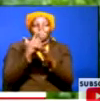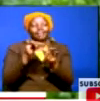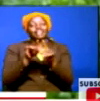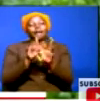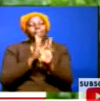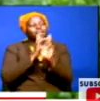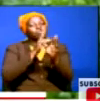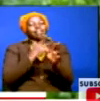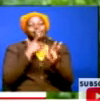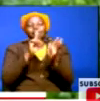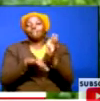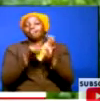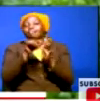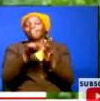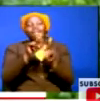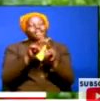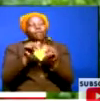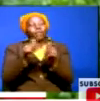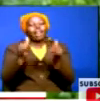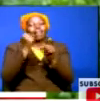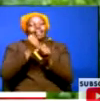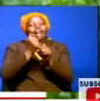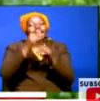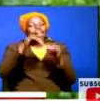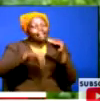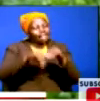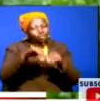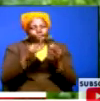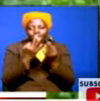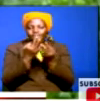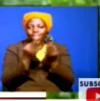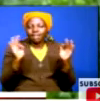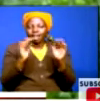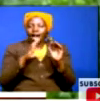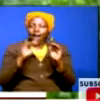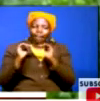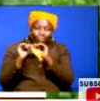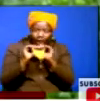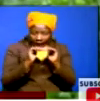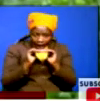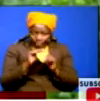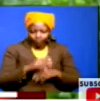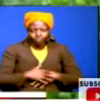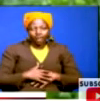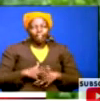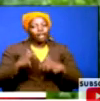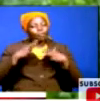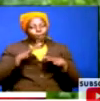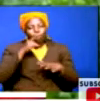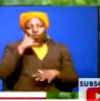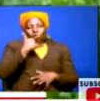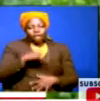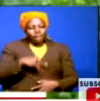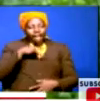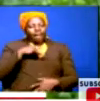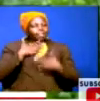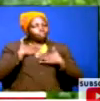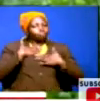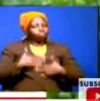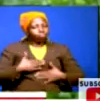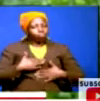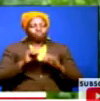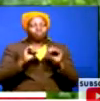very well conducted election, free and fair. The people who are aggrieved had a chance to go to the Supreme